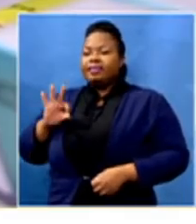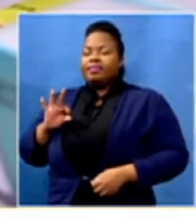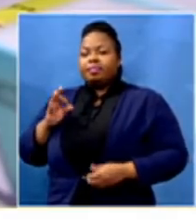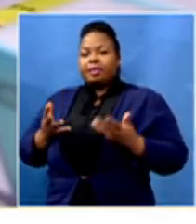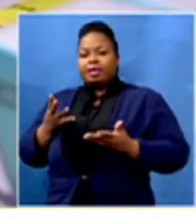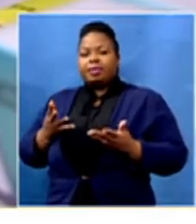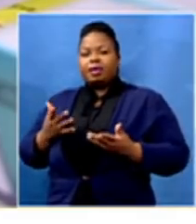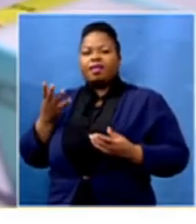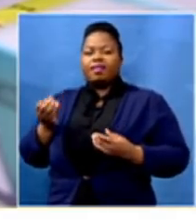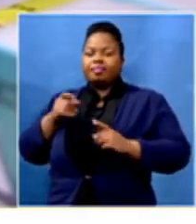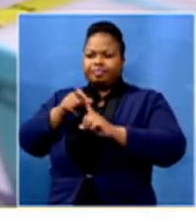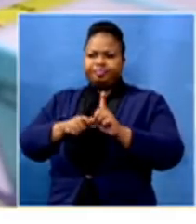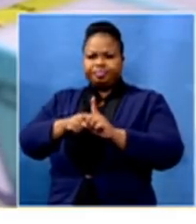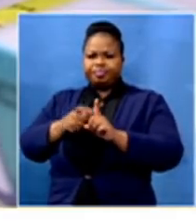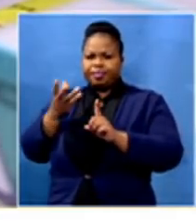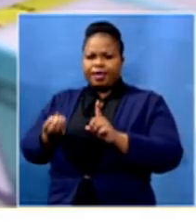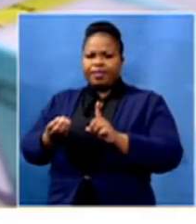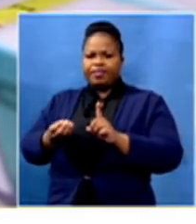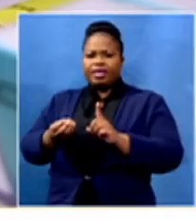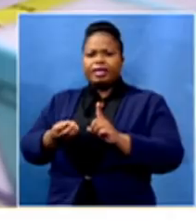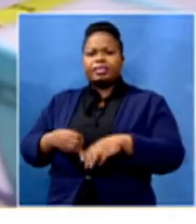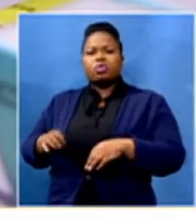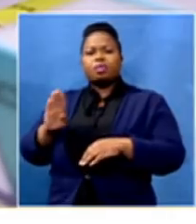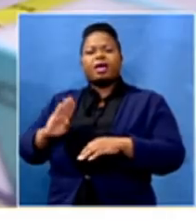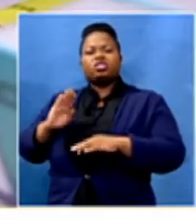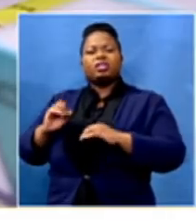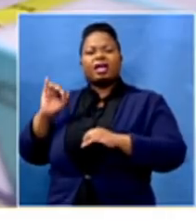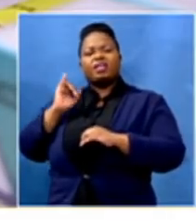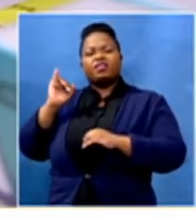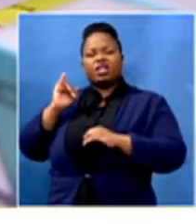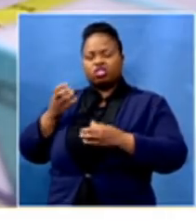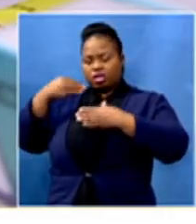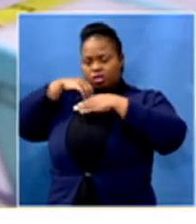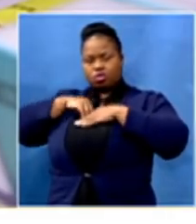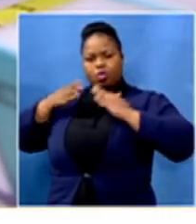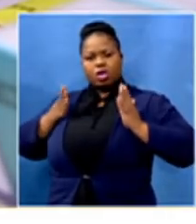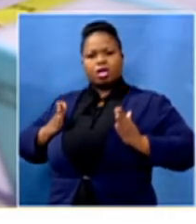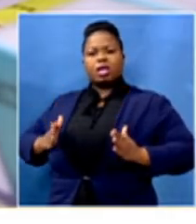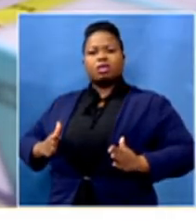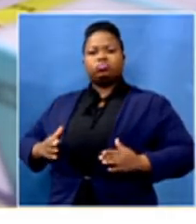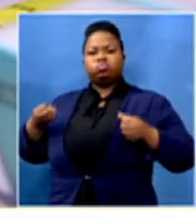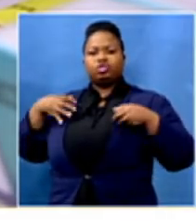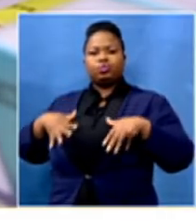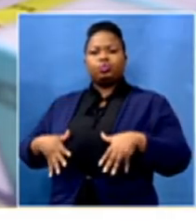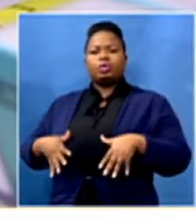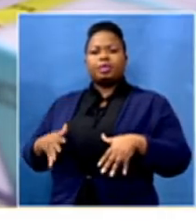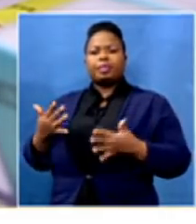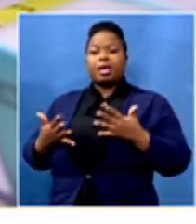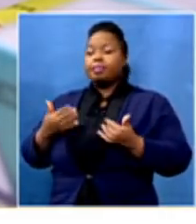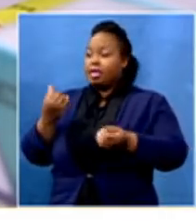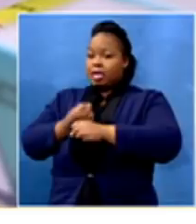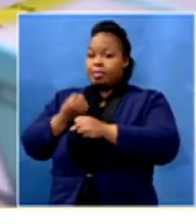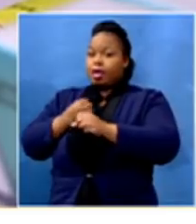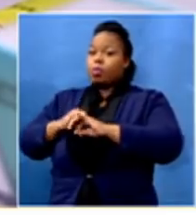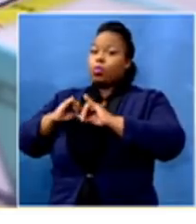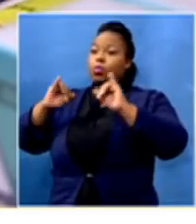an acute bacterial infection that is spread all over the body where you might be worried that it worsens the situation.